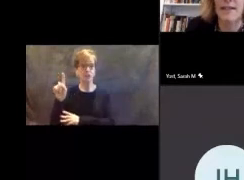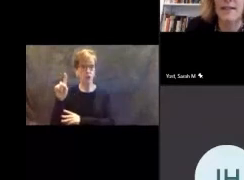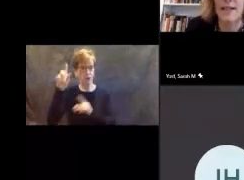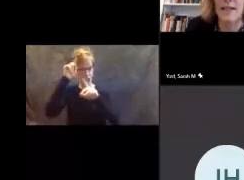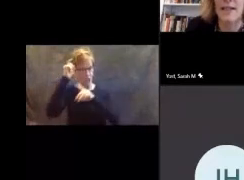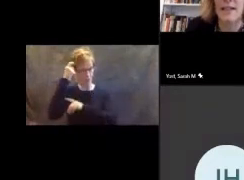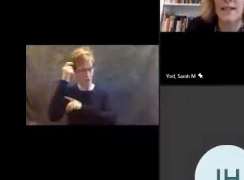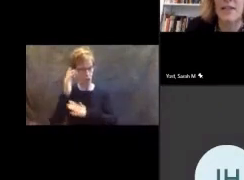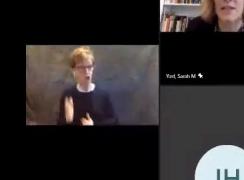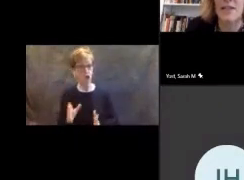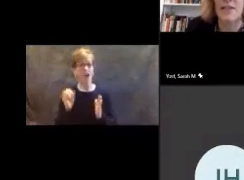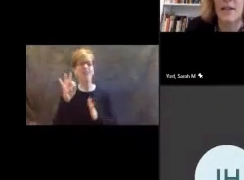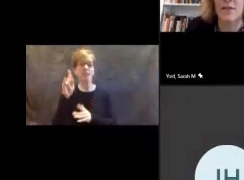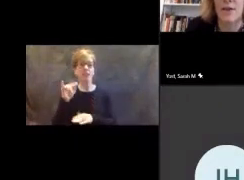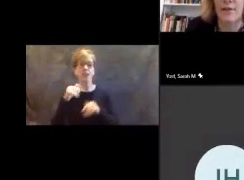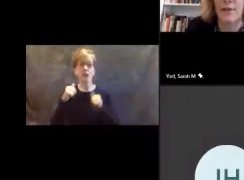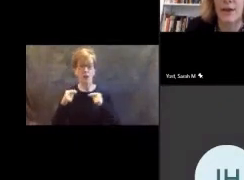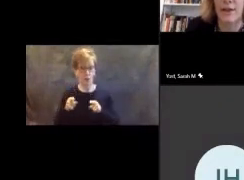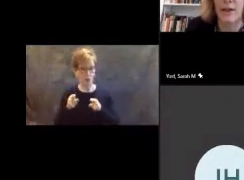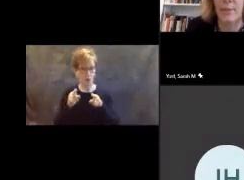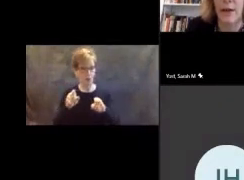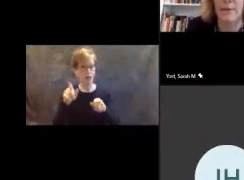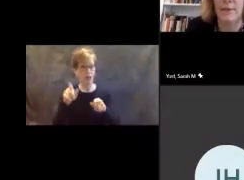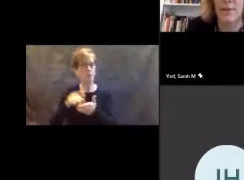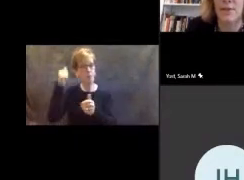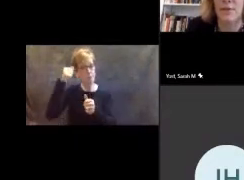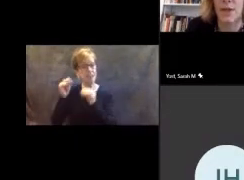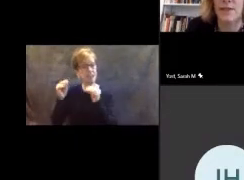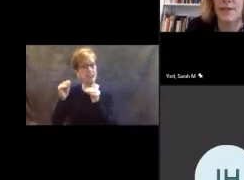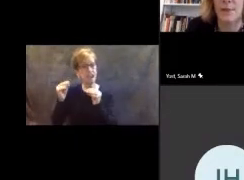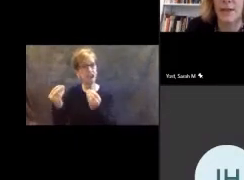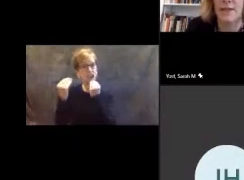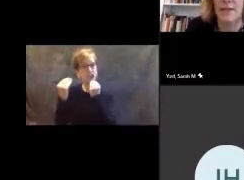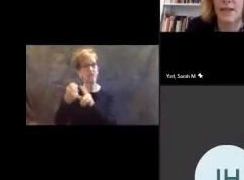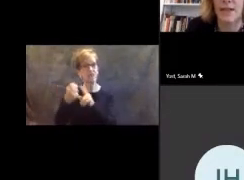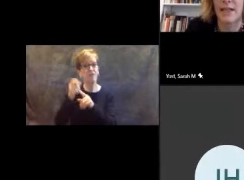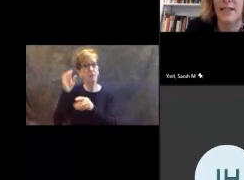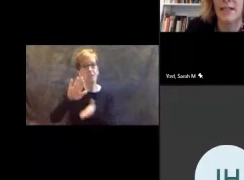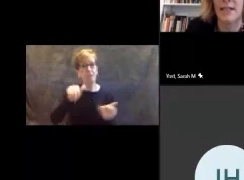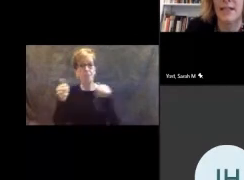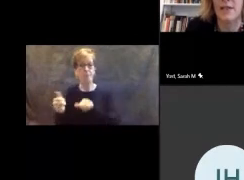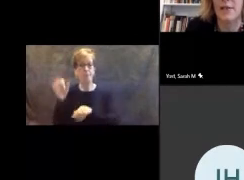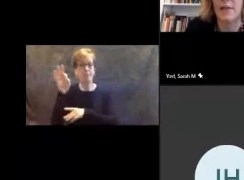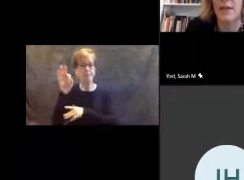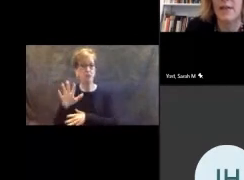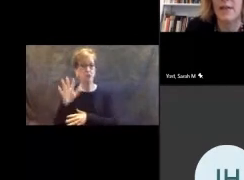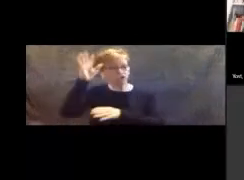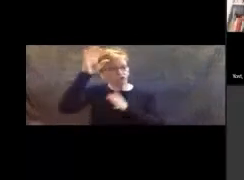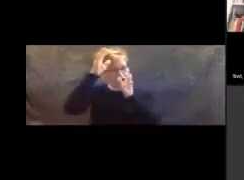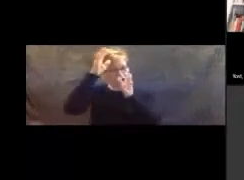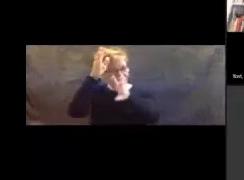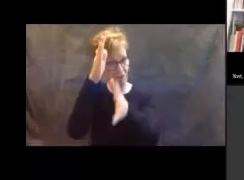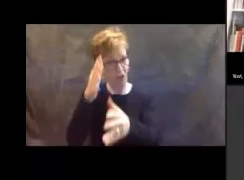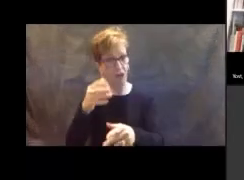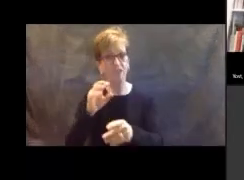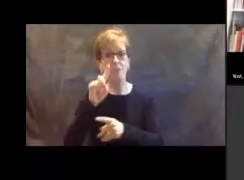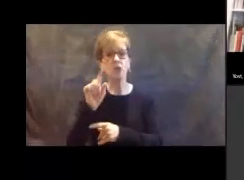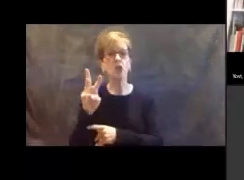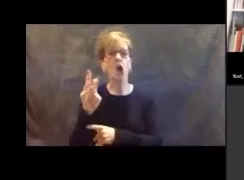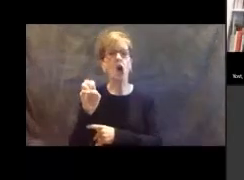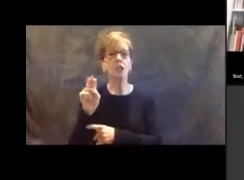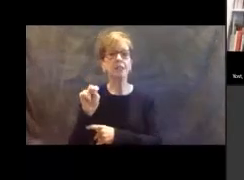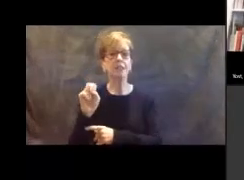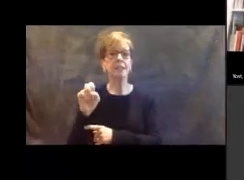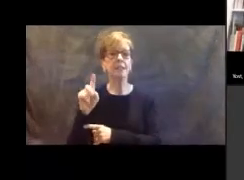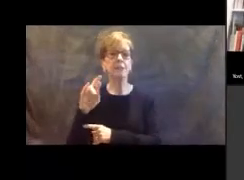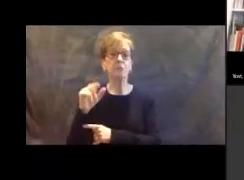instilled in Andy the teachings of Andy's grandfather, a Baptist minister from Dawson Springs, Kentucky, including the values of family, faith,